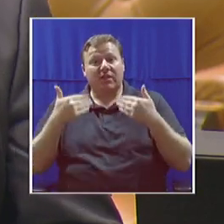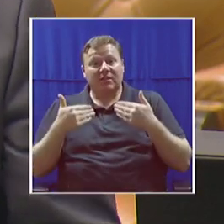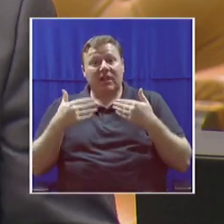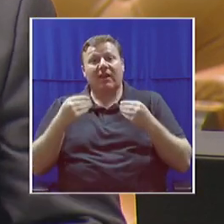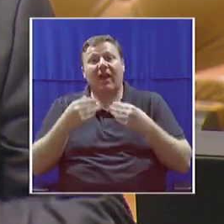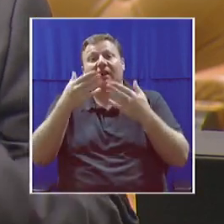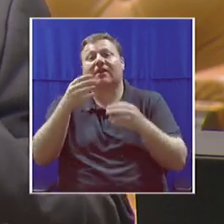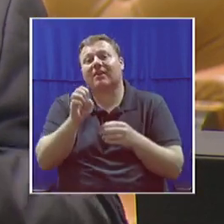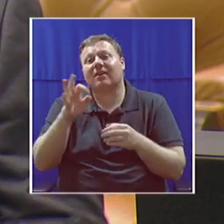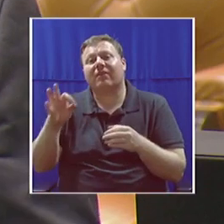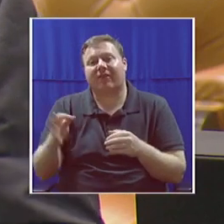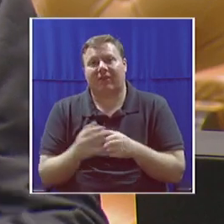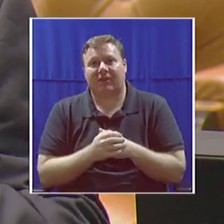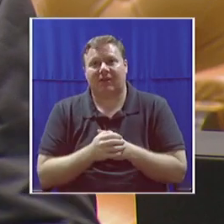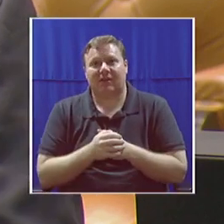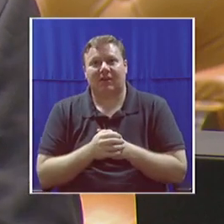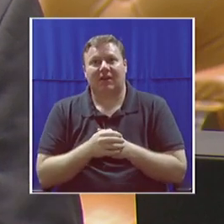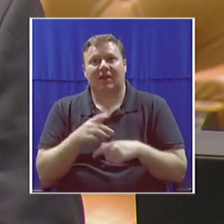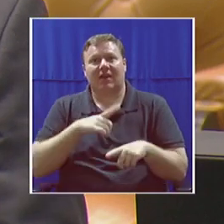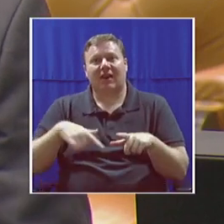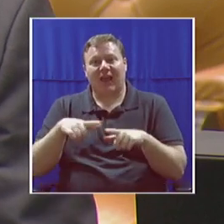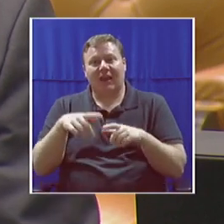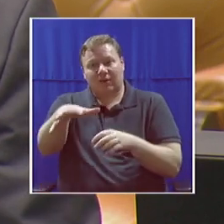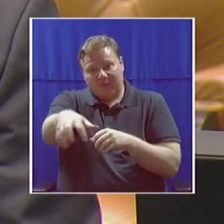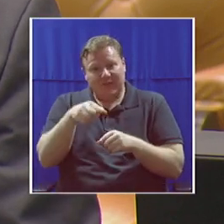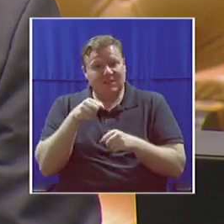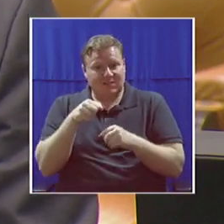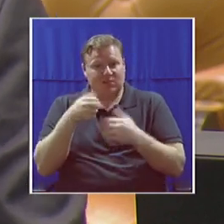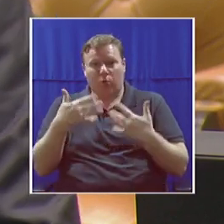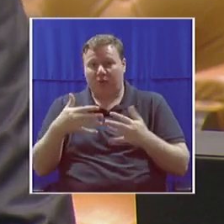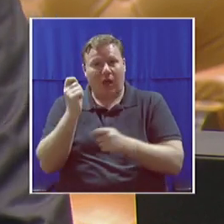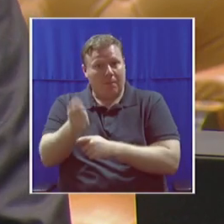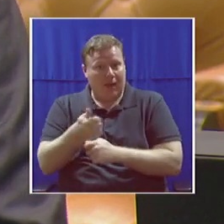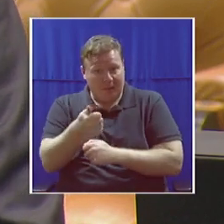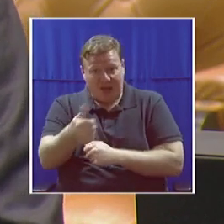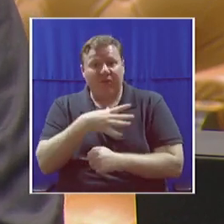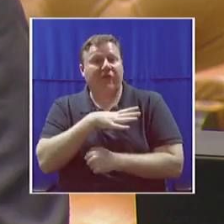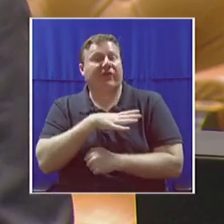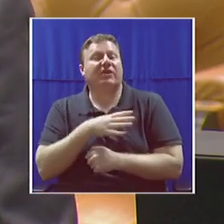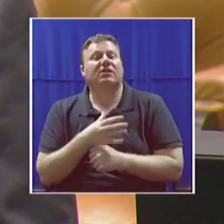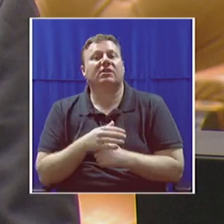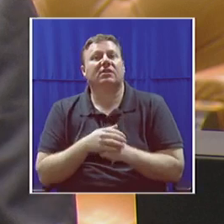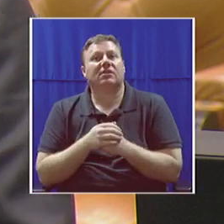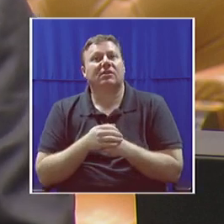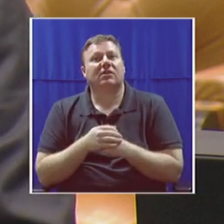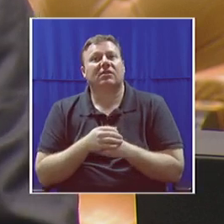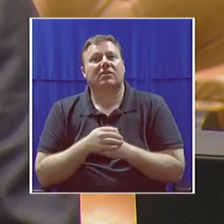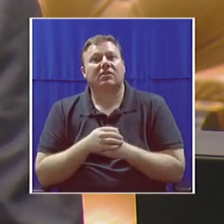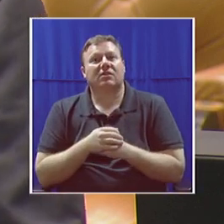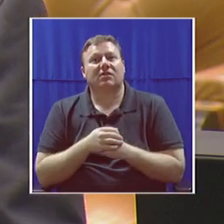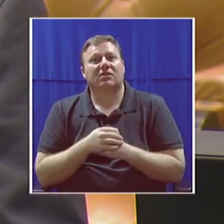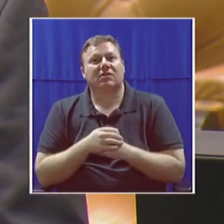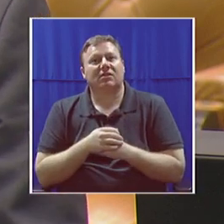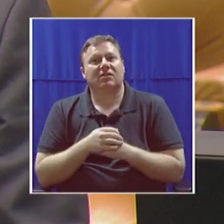eff that land must be expropriated without compensation but the issue